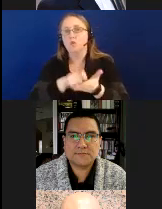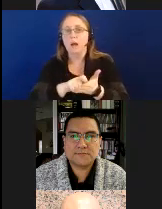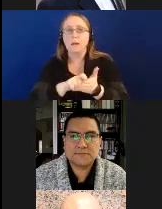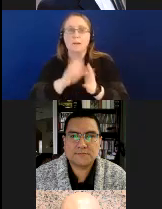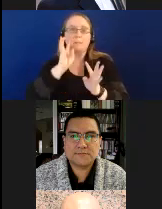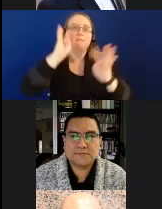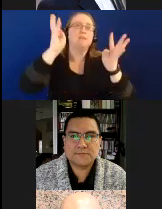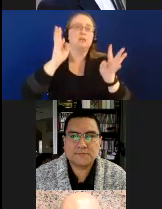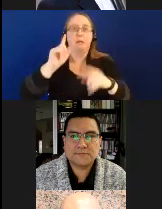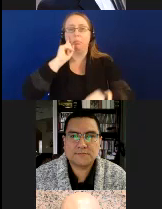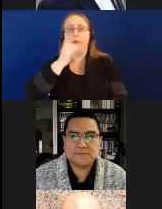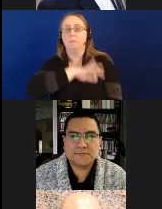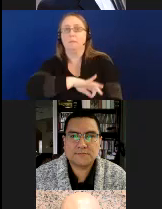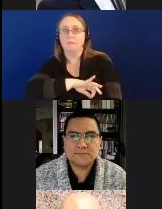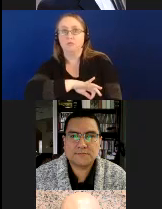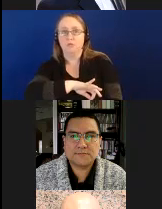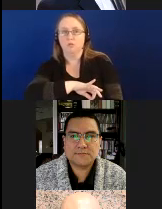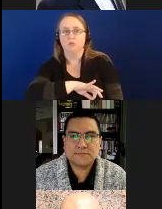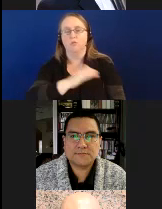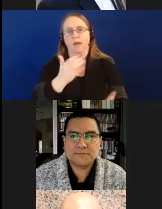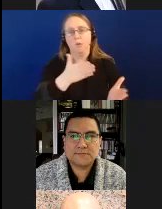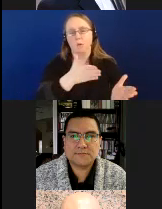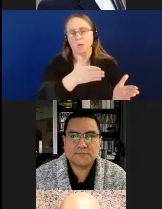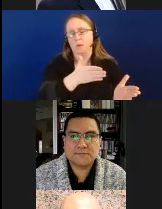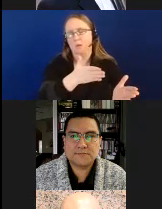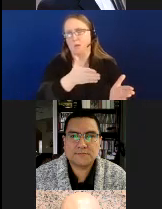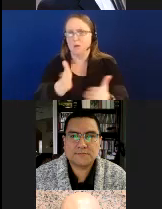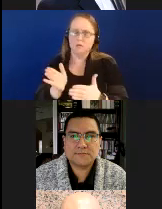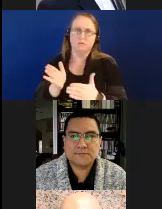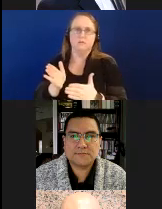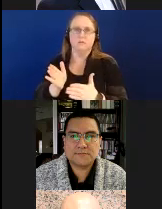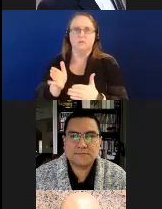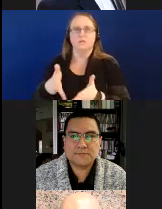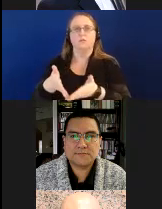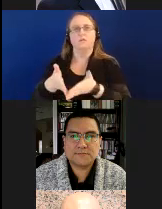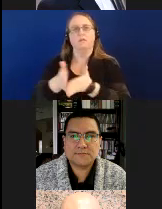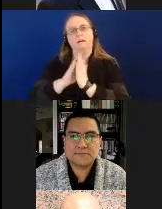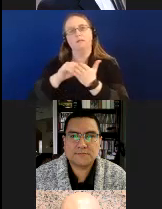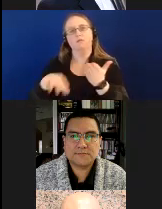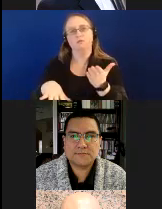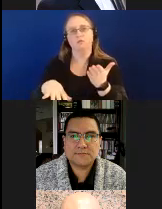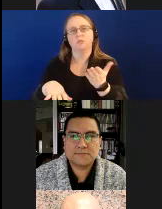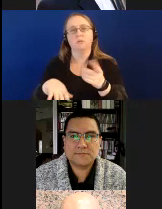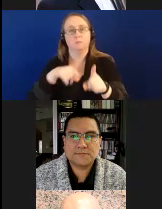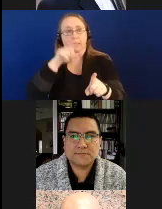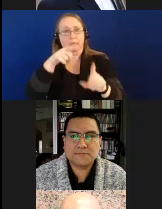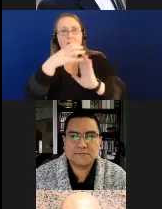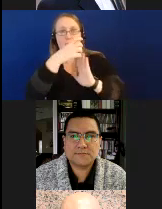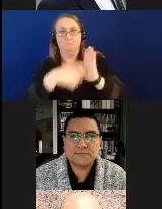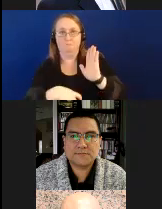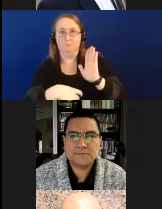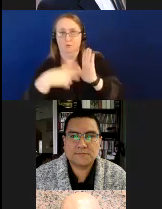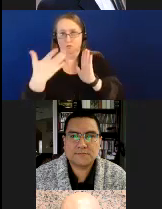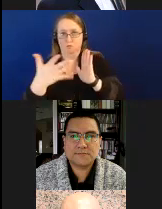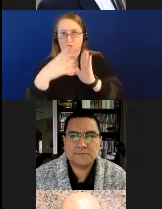useful. And we're moving away from this and now asking students to respond to something they've read. So they'll